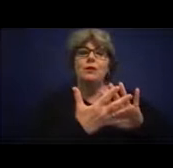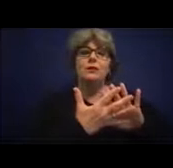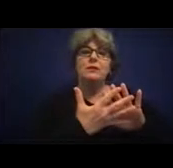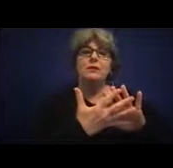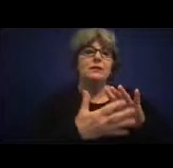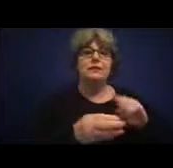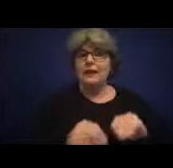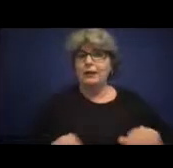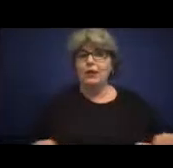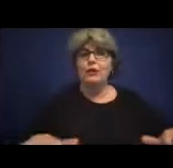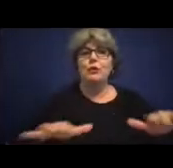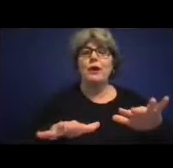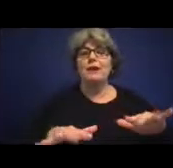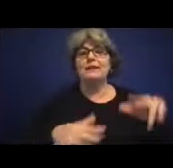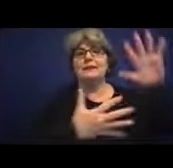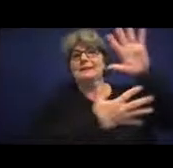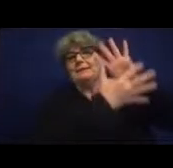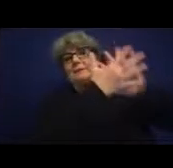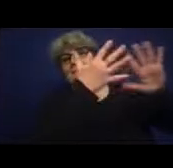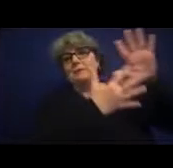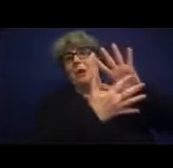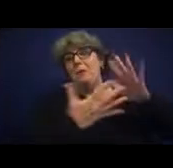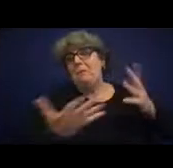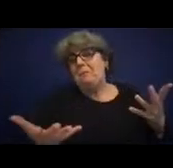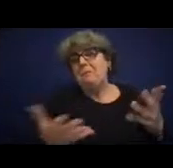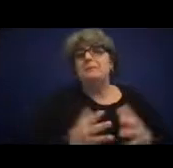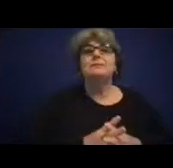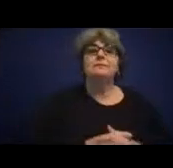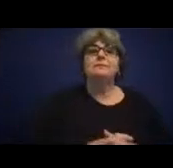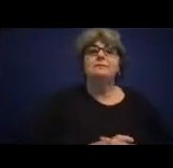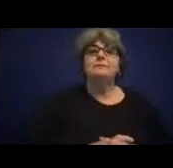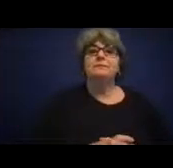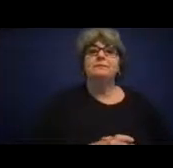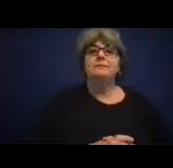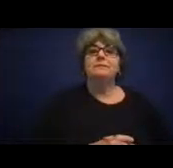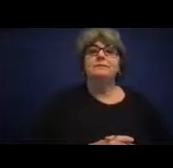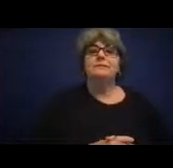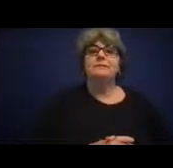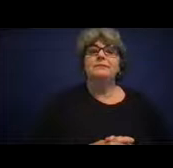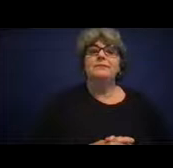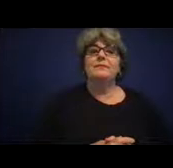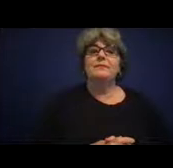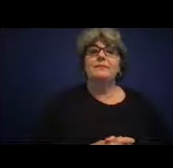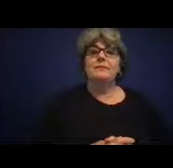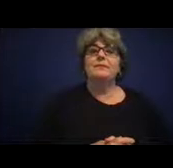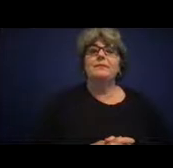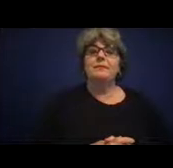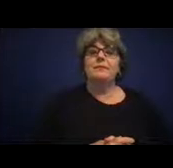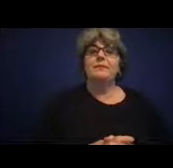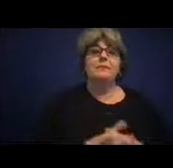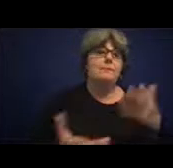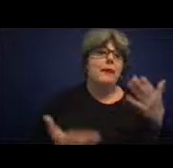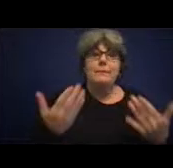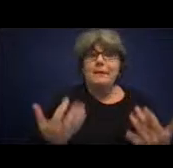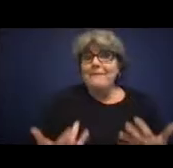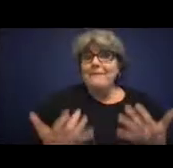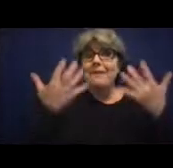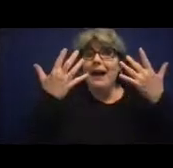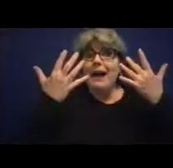to the ground. It's really high up in the sky. So what that tells me is that there's obviously a fire going on